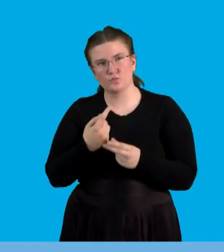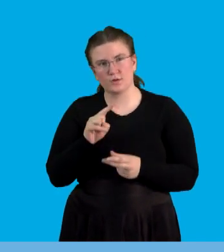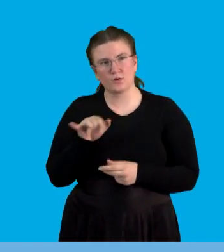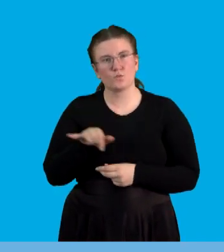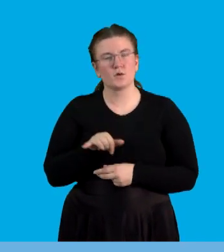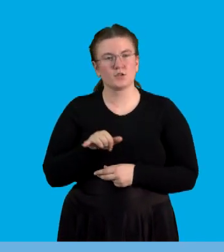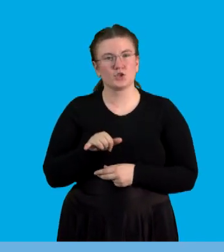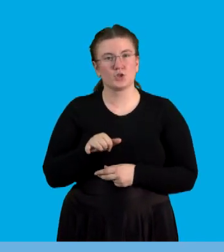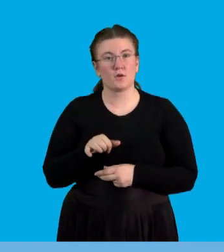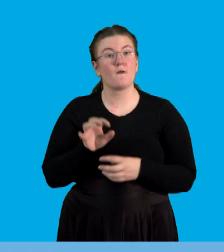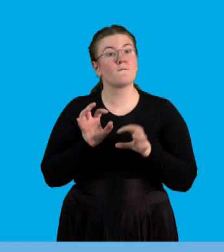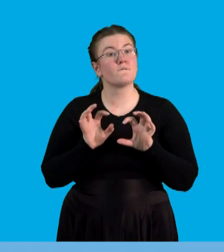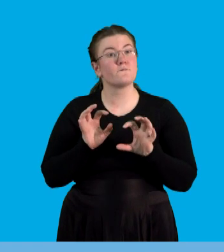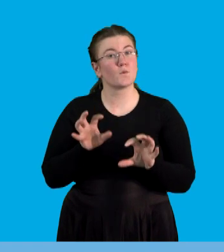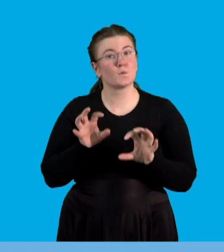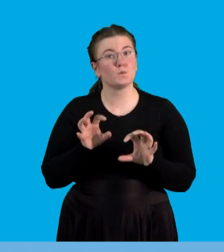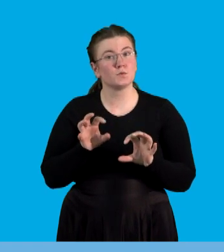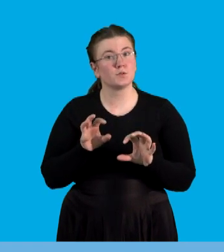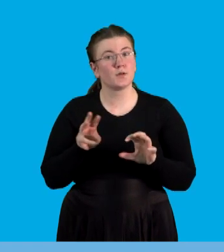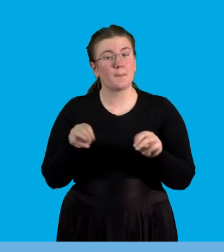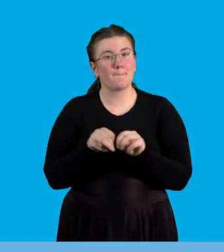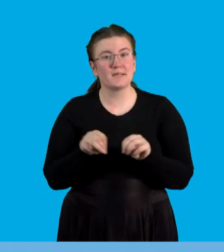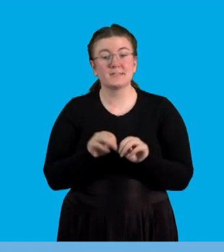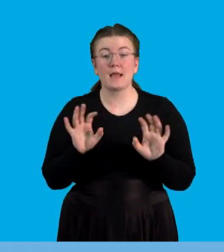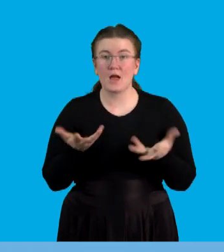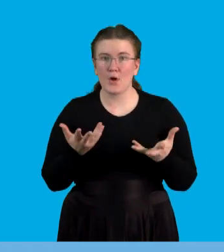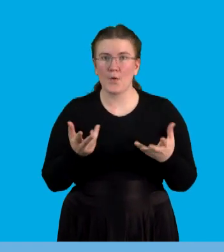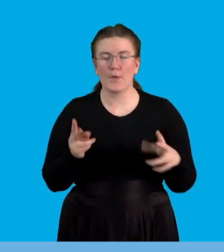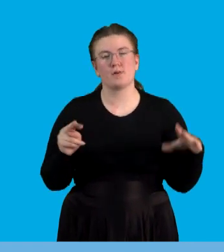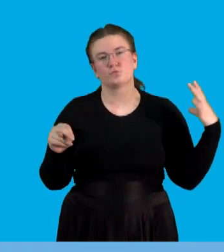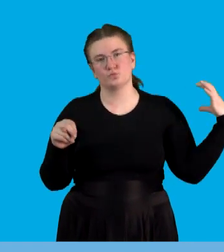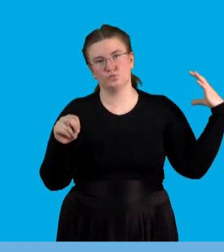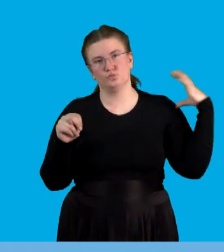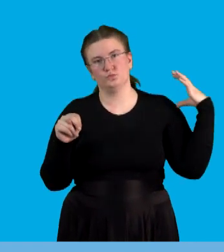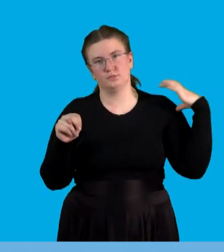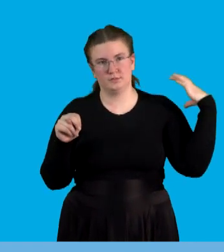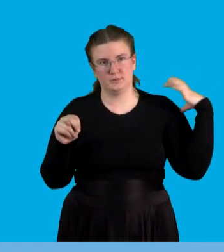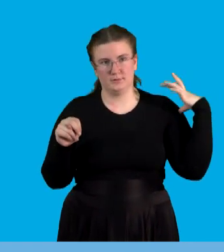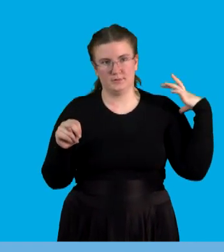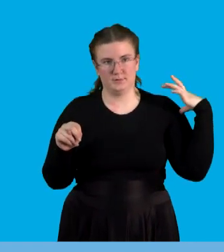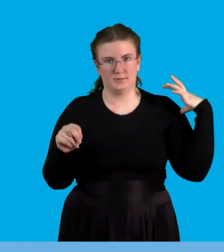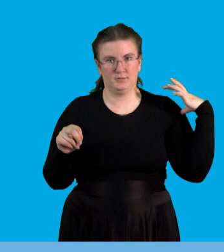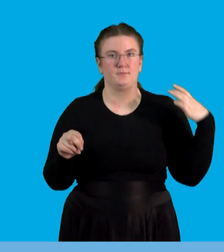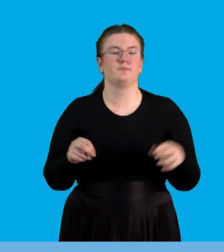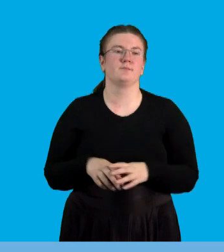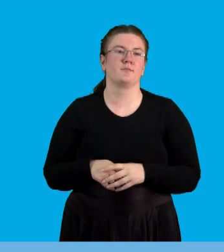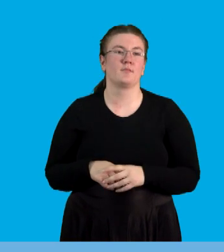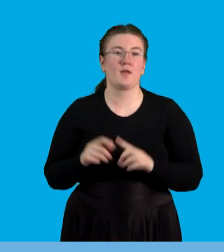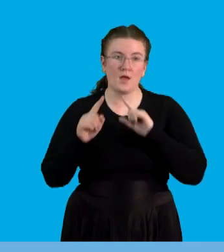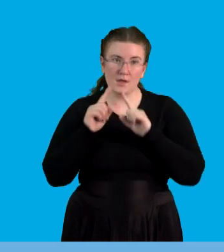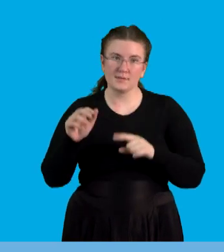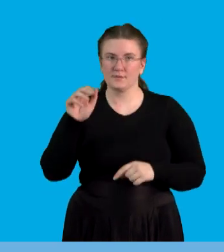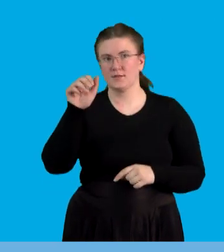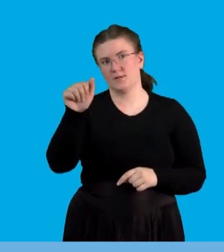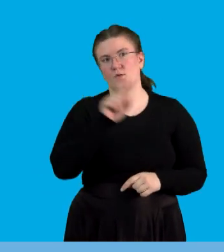keyword there is force. So force is measured in newtons, which is capital letter N. And therefore